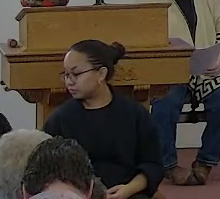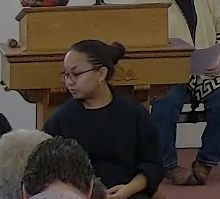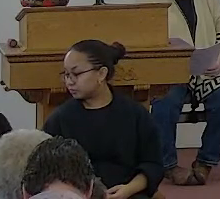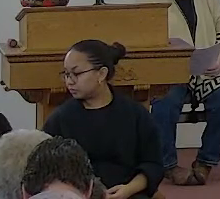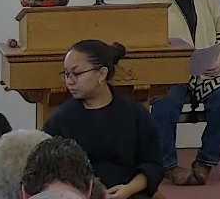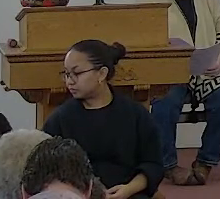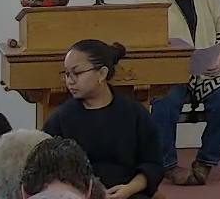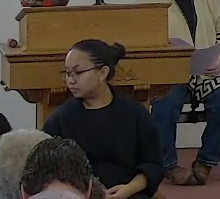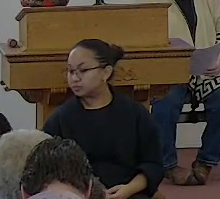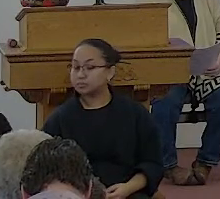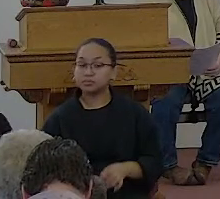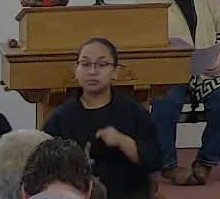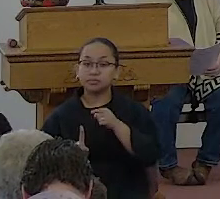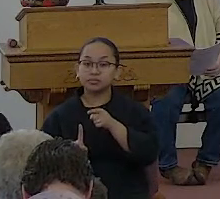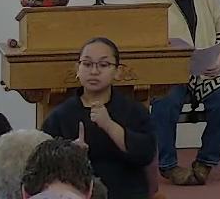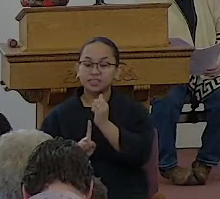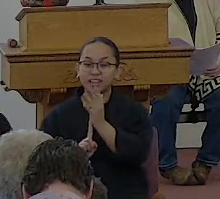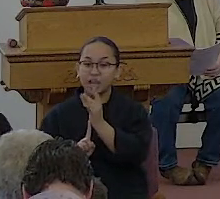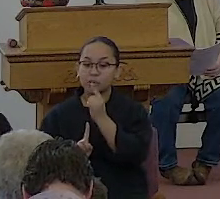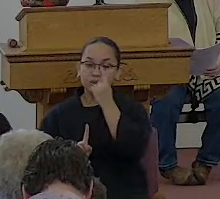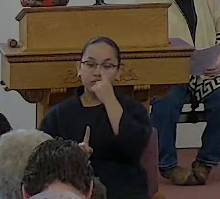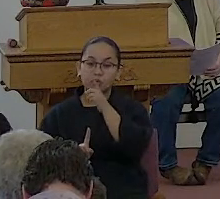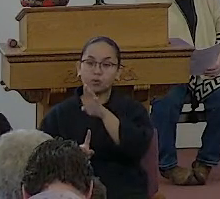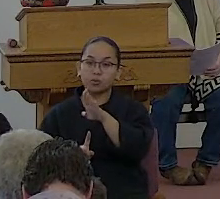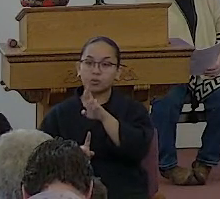This is for Breed, the goddess of fire.